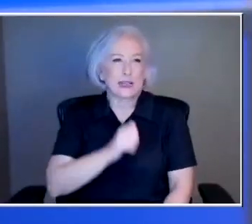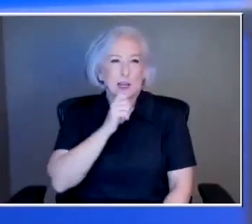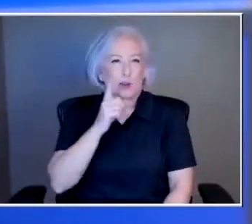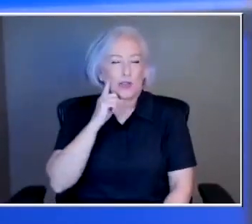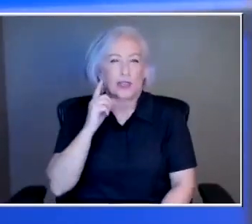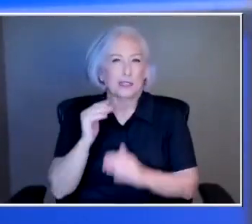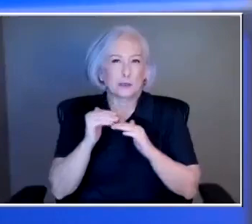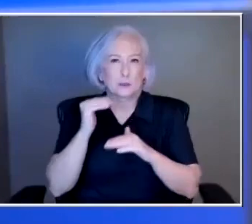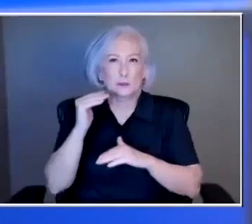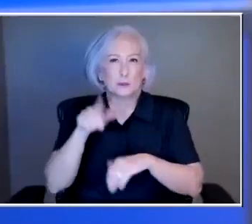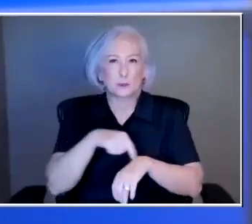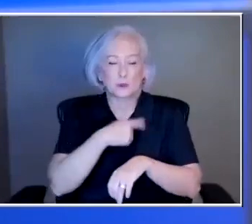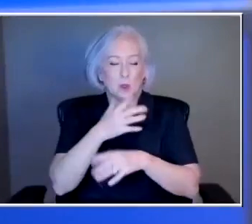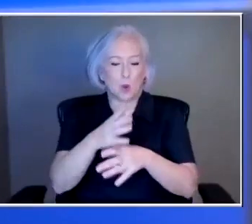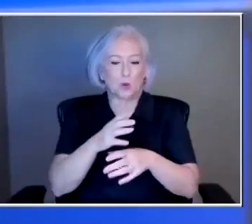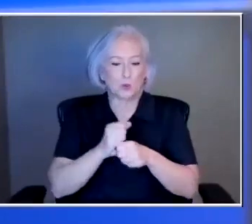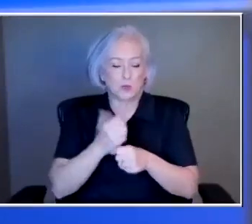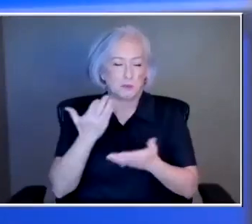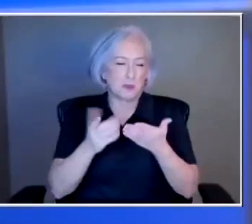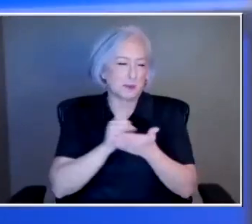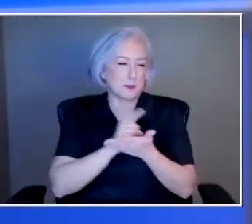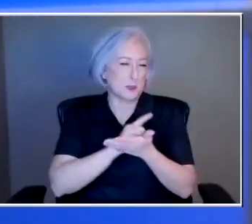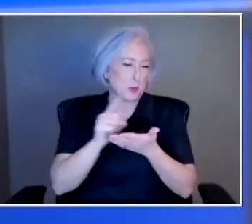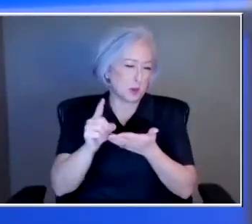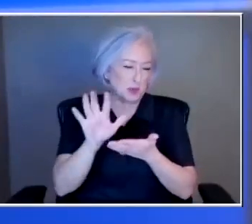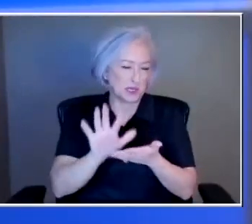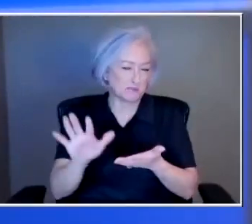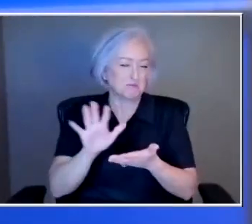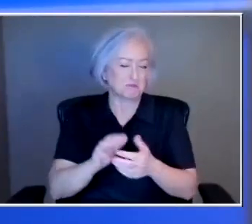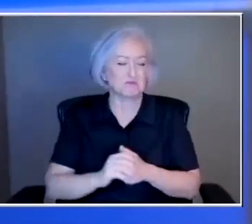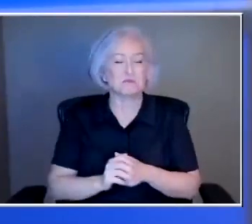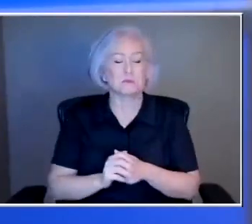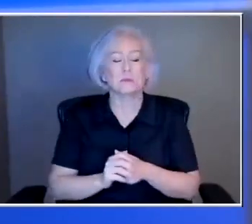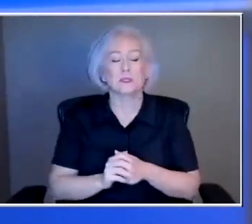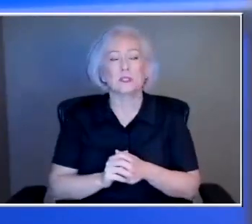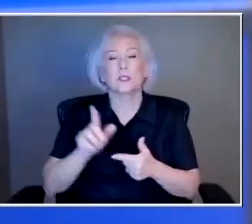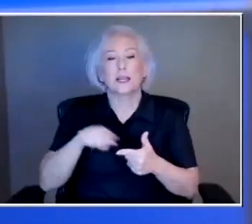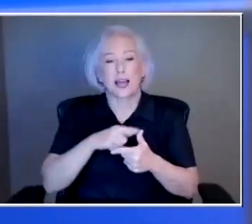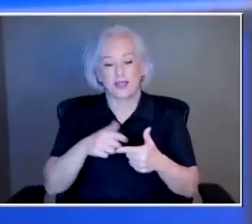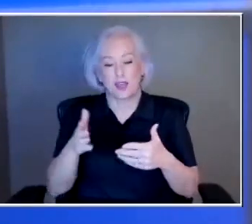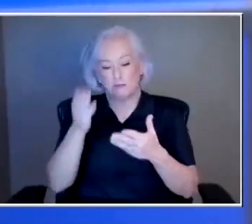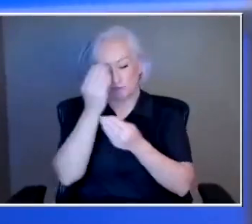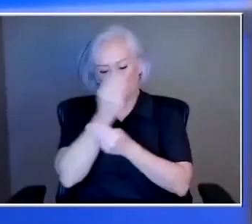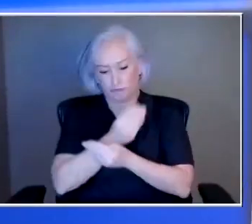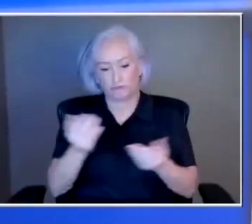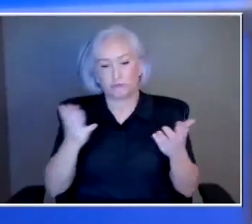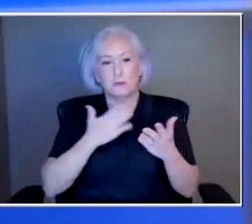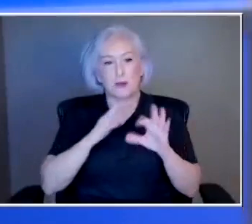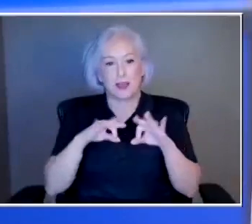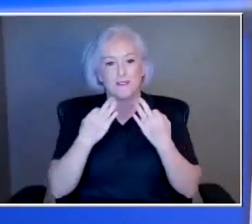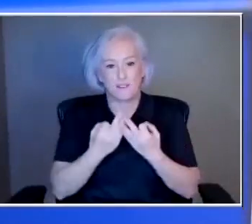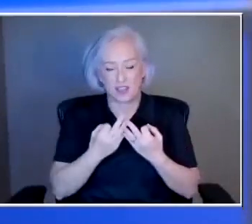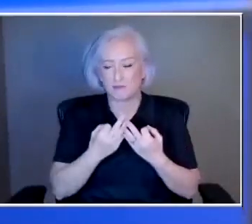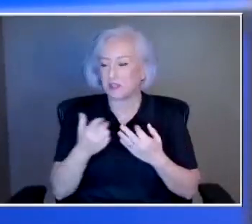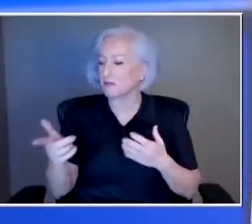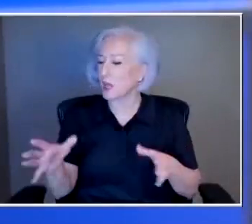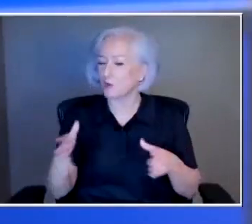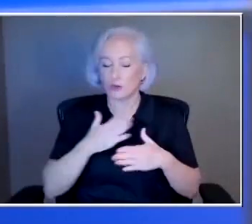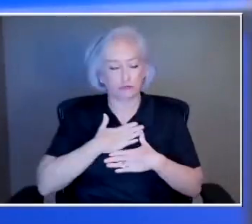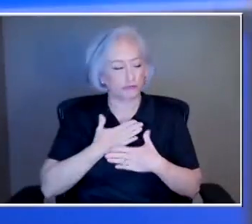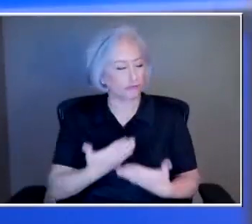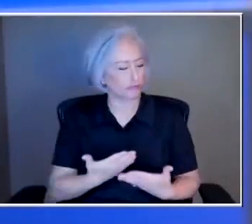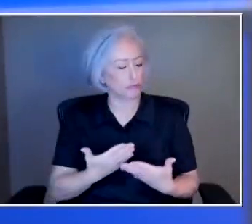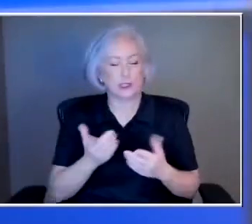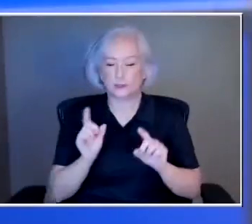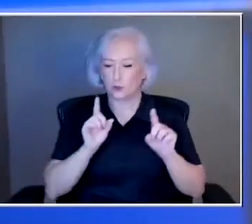results back, maybe a week or so. And then, like I said, shared it with my family, and they were all very open to get tested. They all